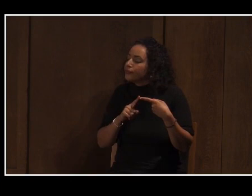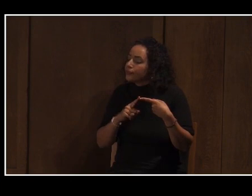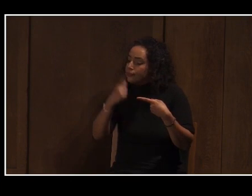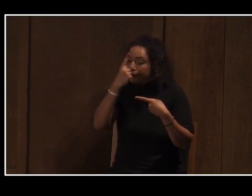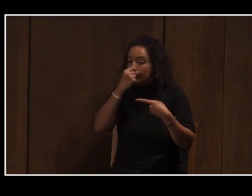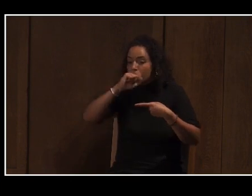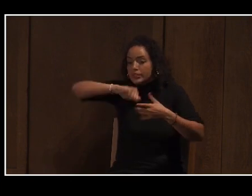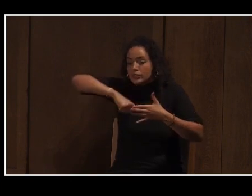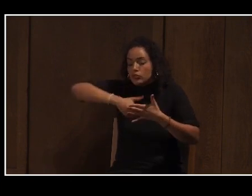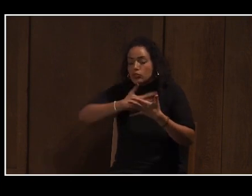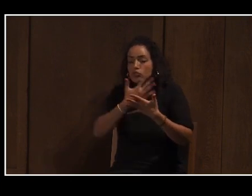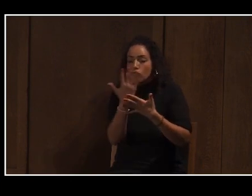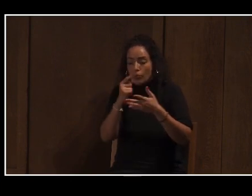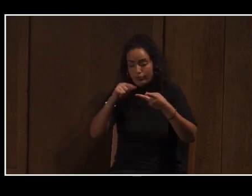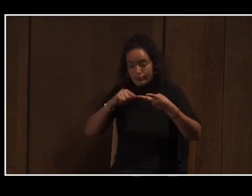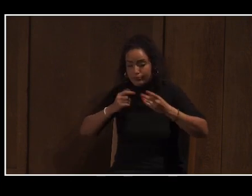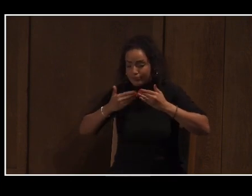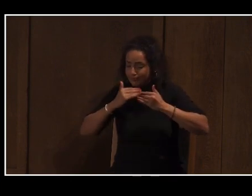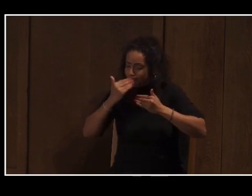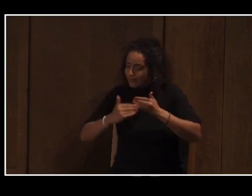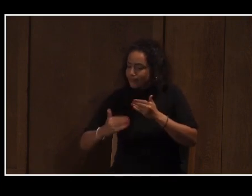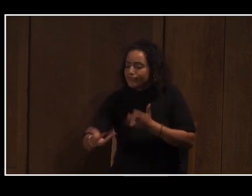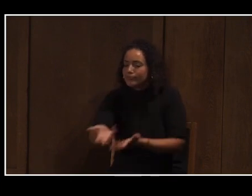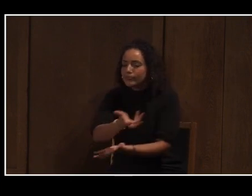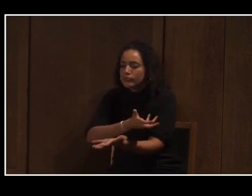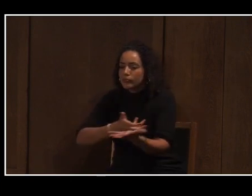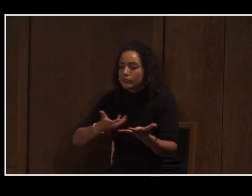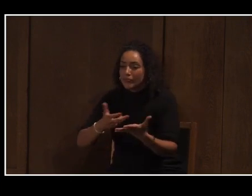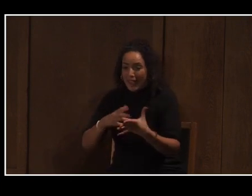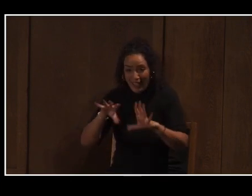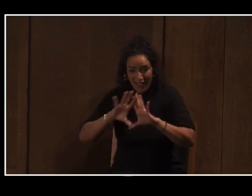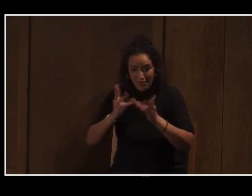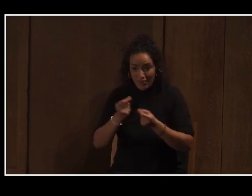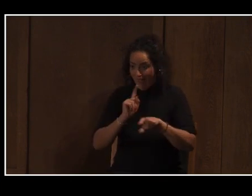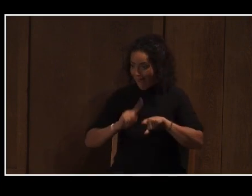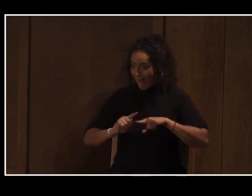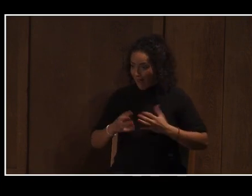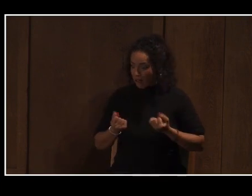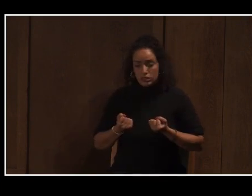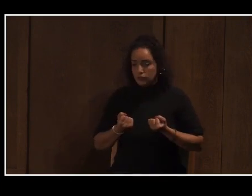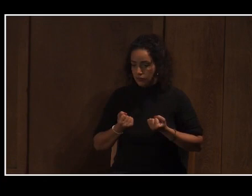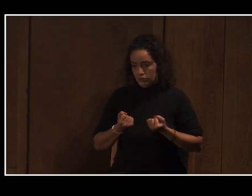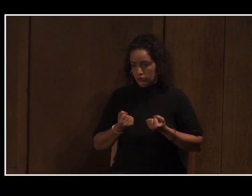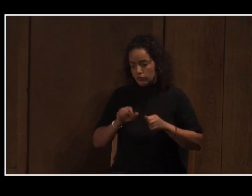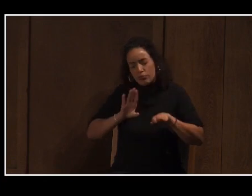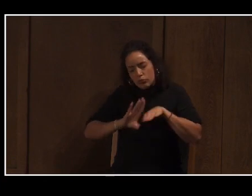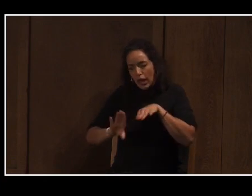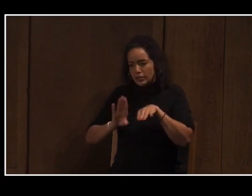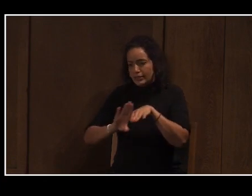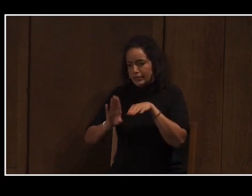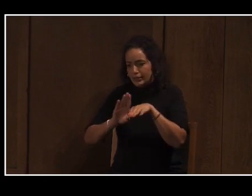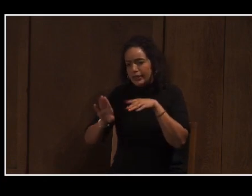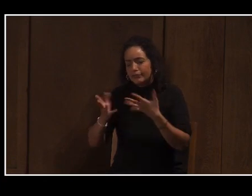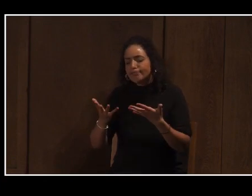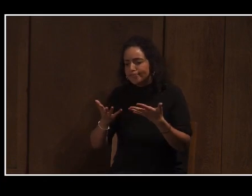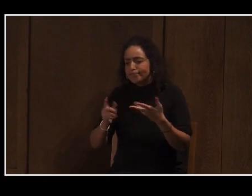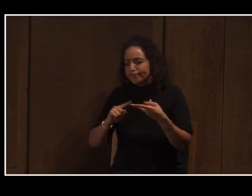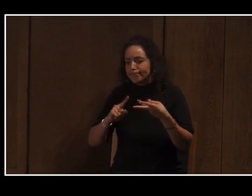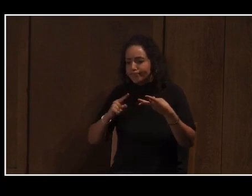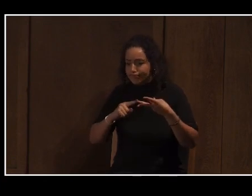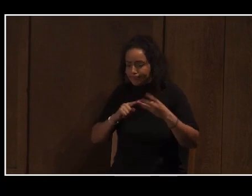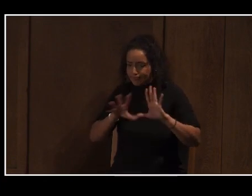These are ongoing conversations. Not everything will feel resolved. We're practicing and rehearsing these questions. We're leaning in and